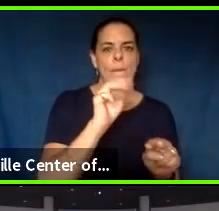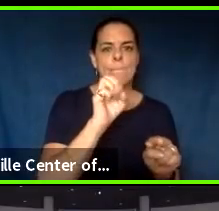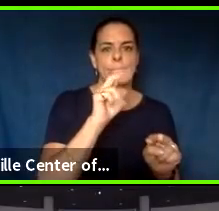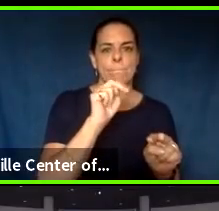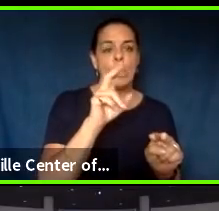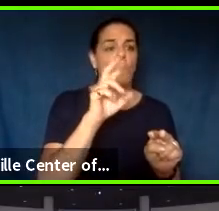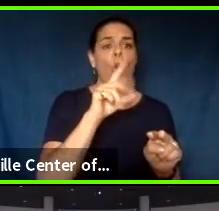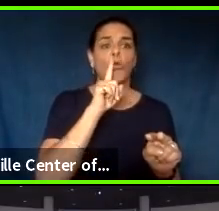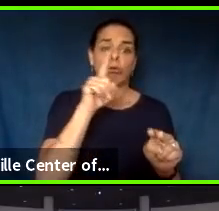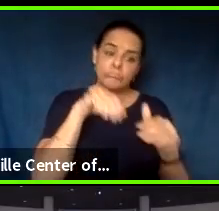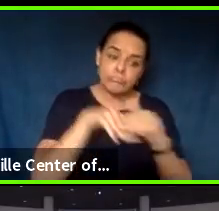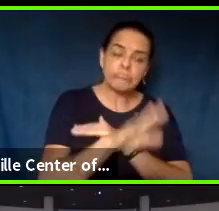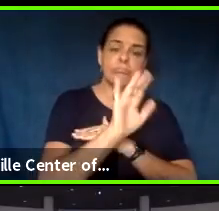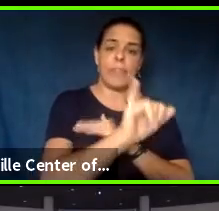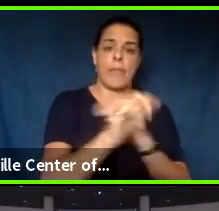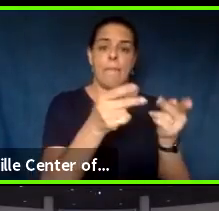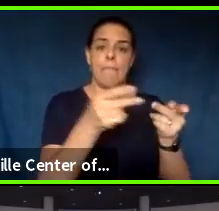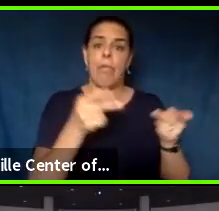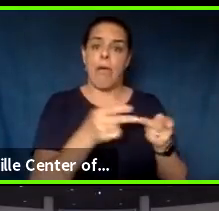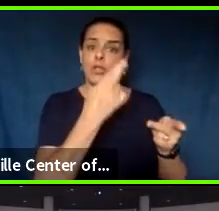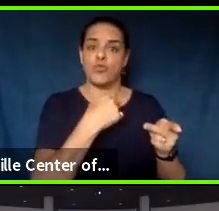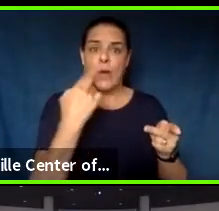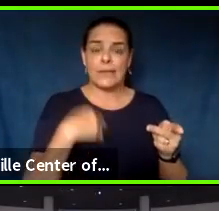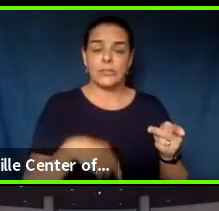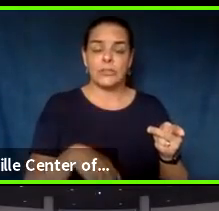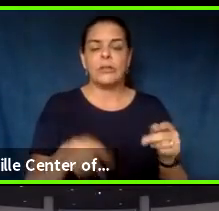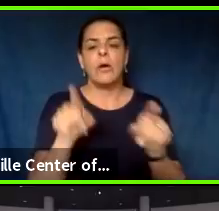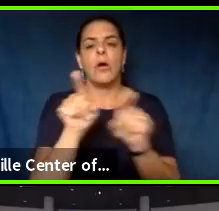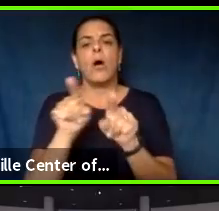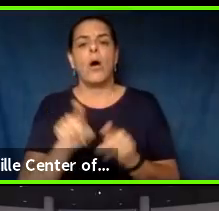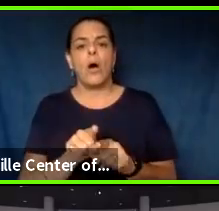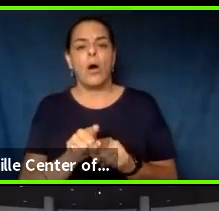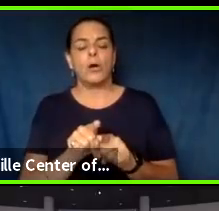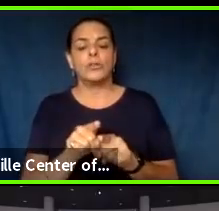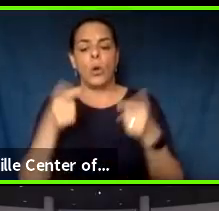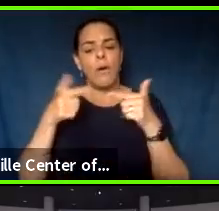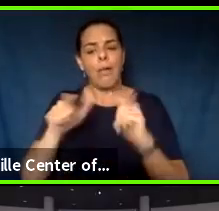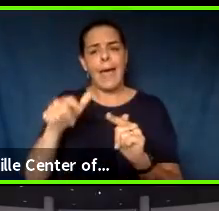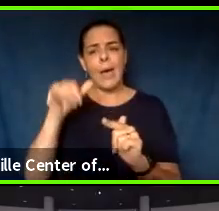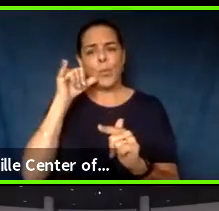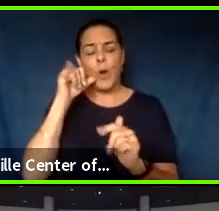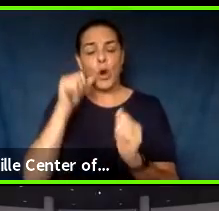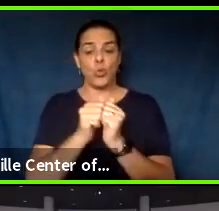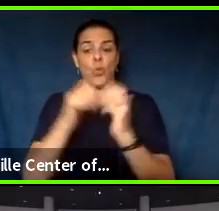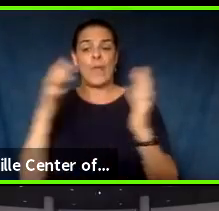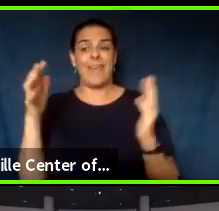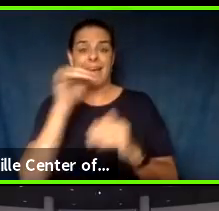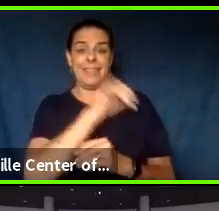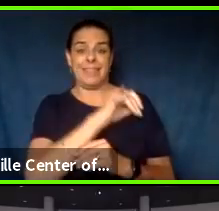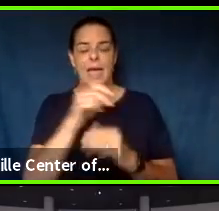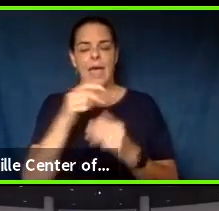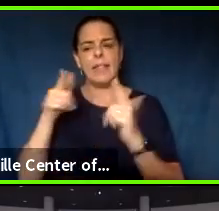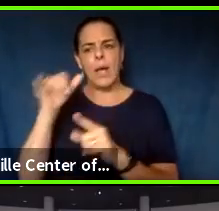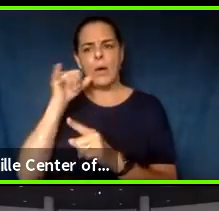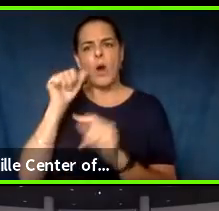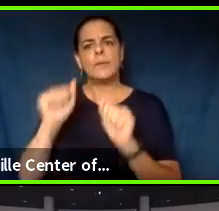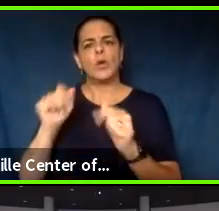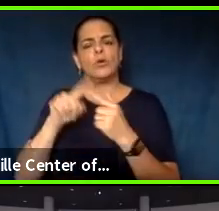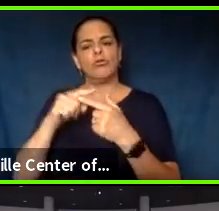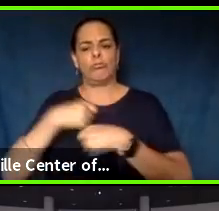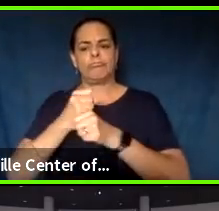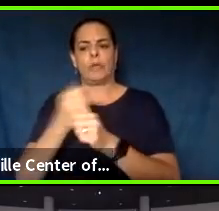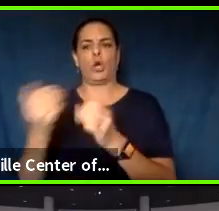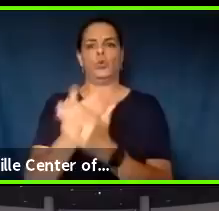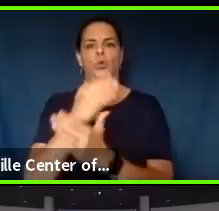their facility. And additionally, allow bars without that track record the ability to formulate a new